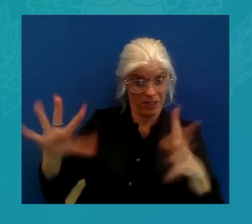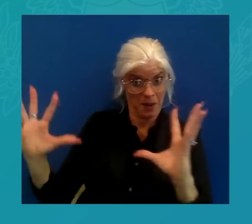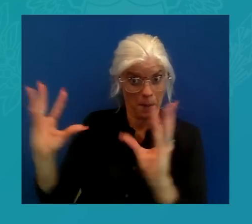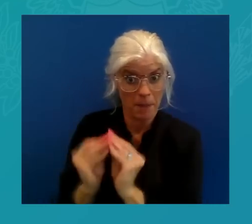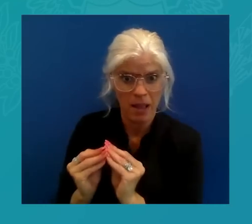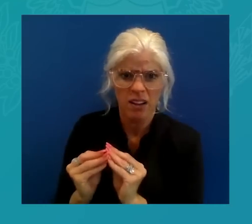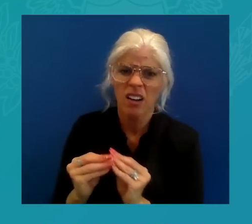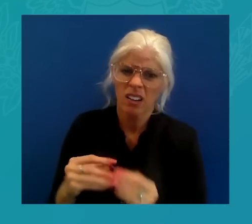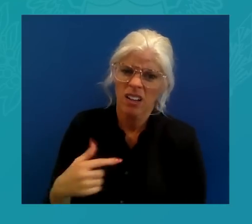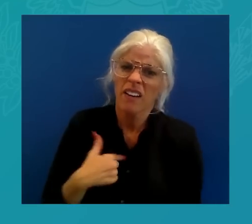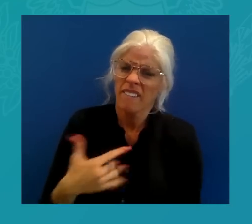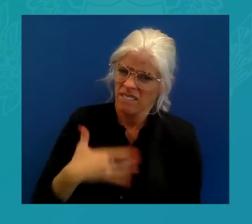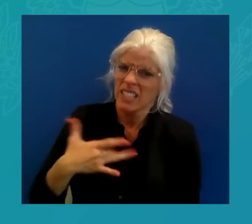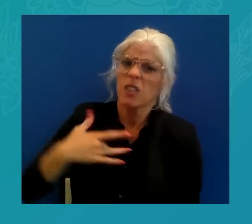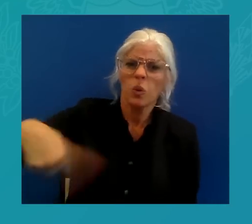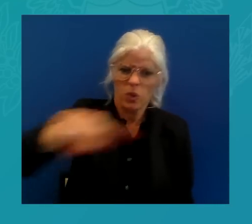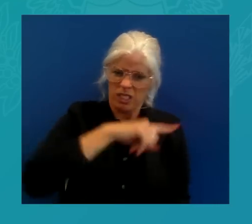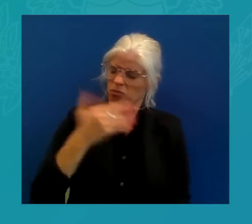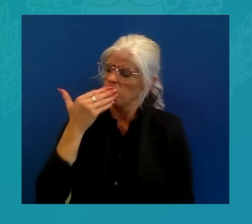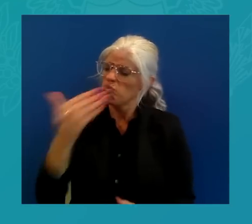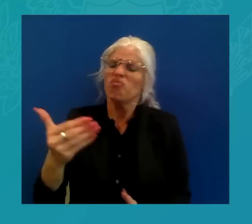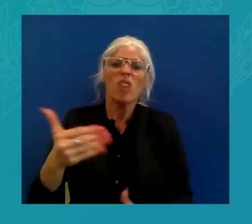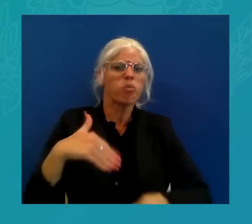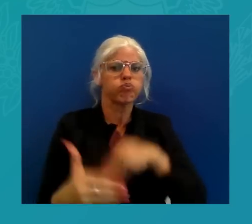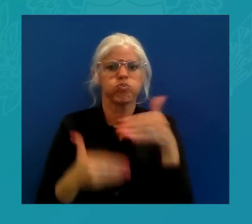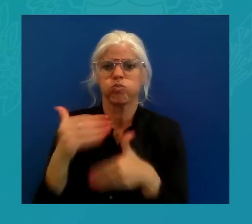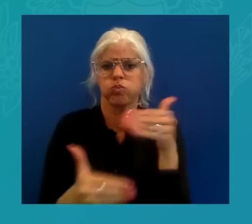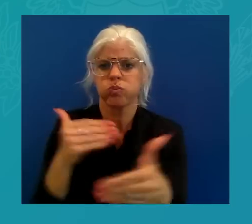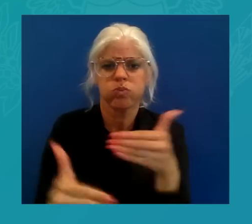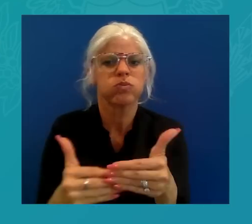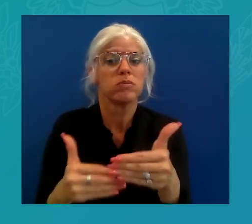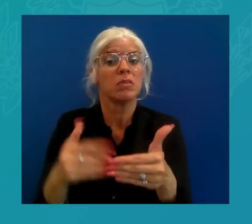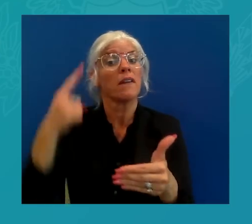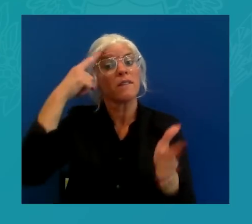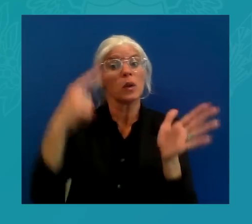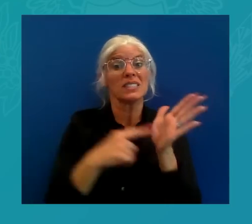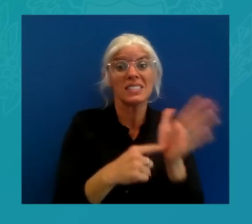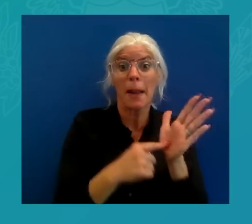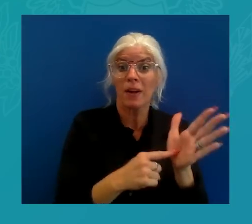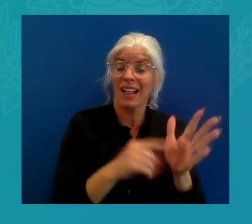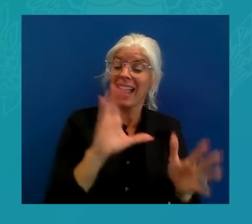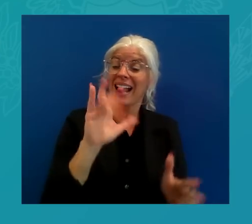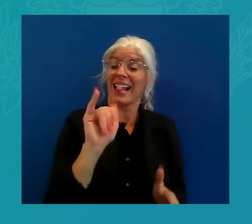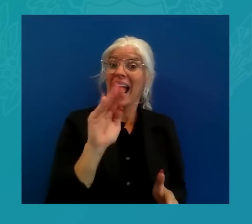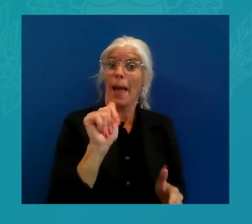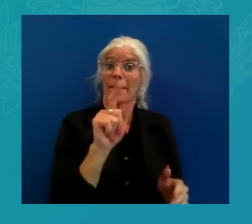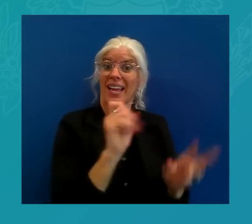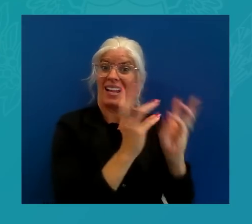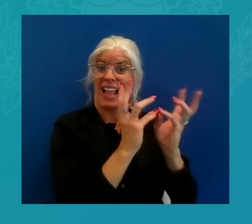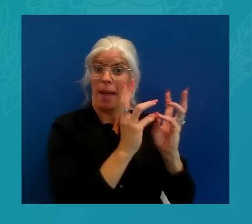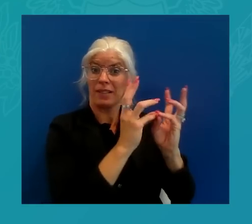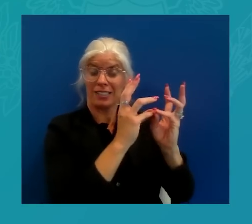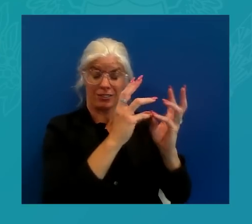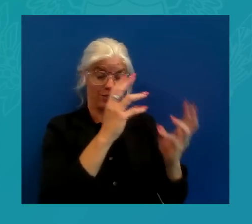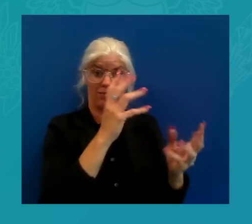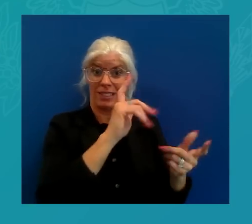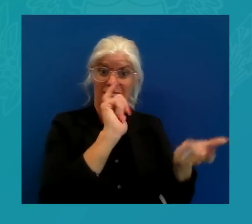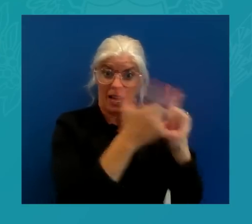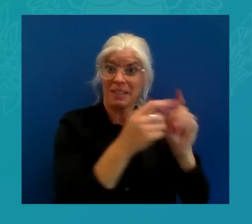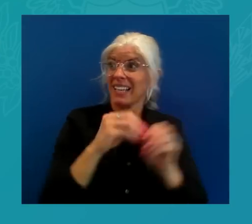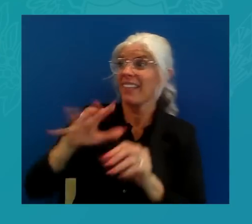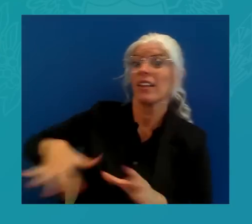progress. Regarding the existential threat of the climate crisis, Caribbean nations are on the front